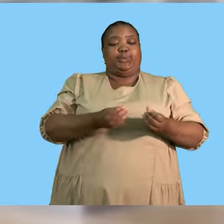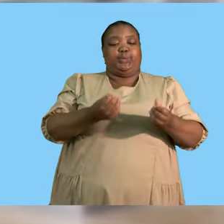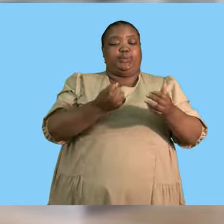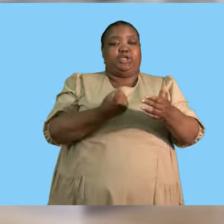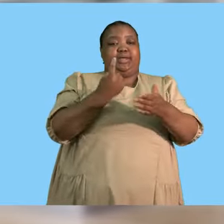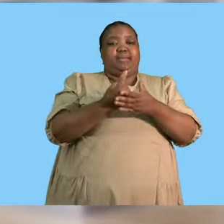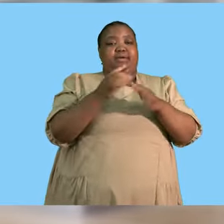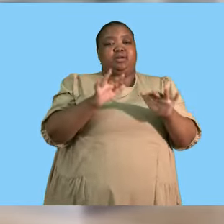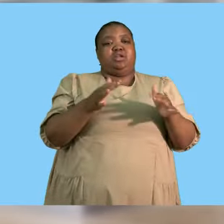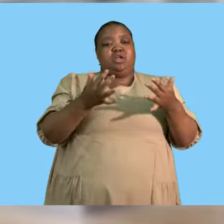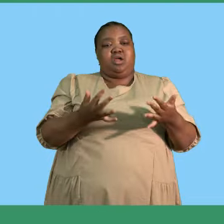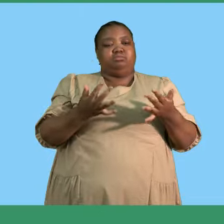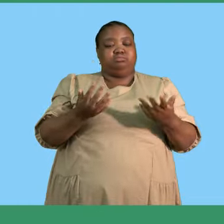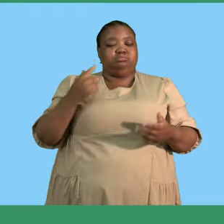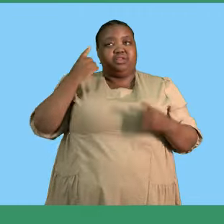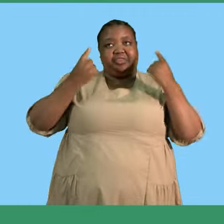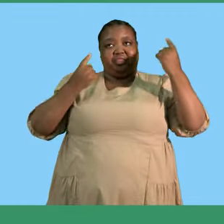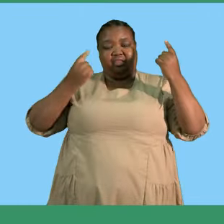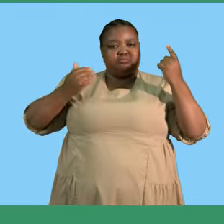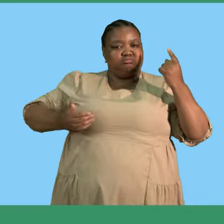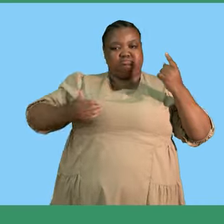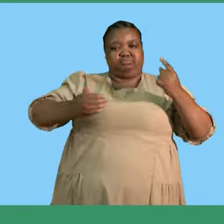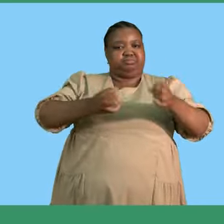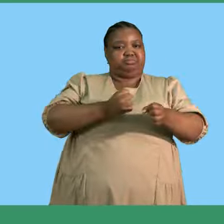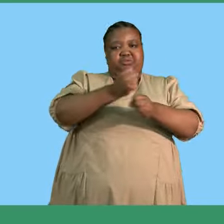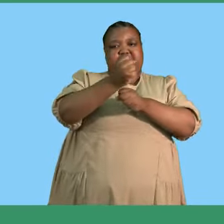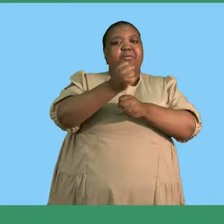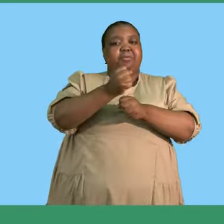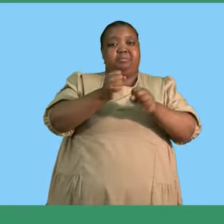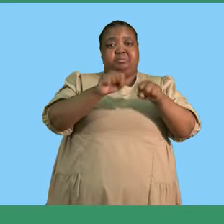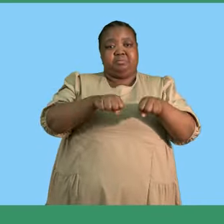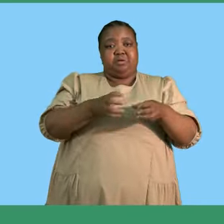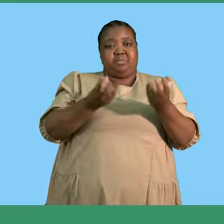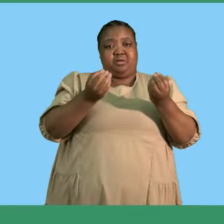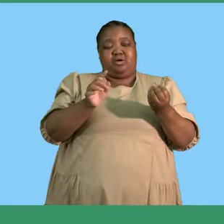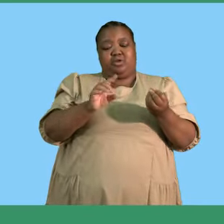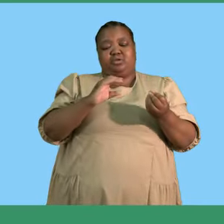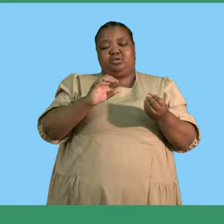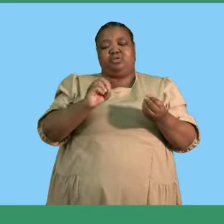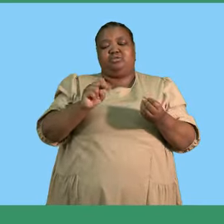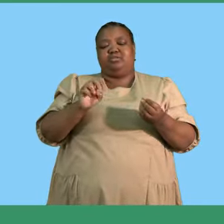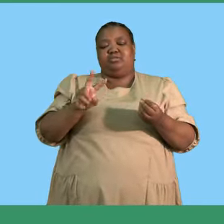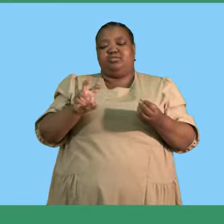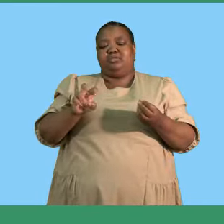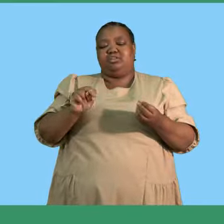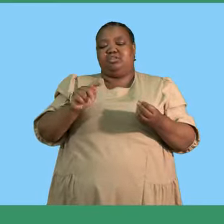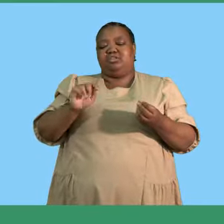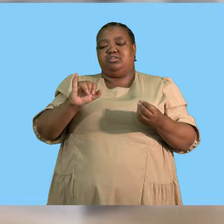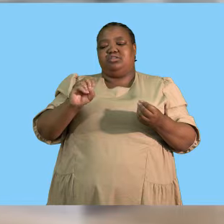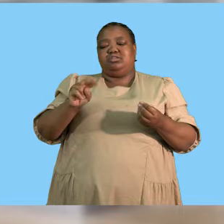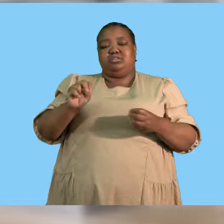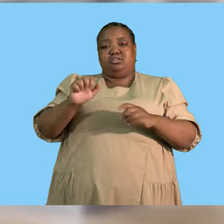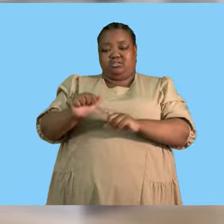solutions happen as a result of routine thinking. Since you are doing things the exact same